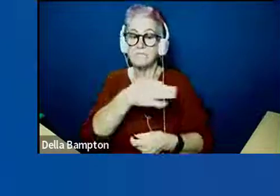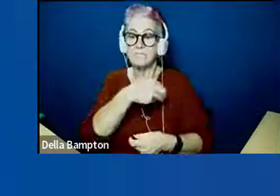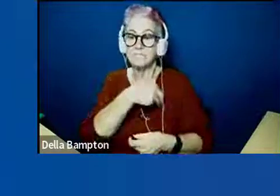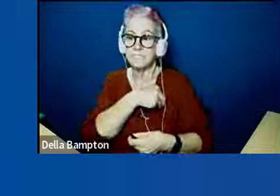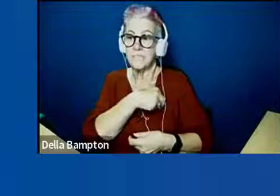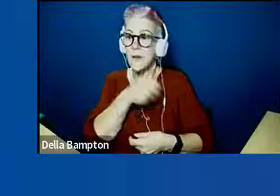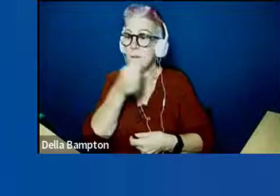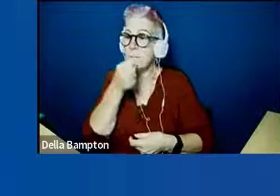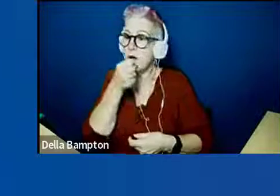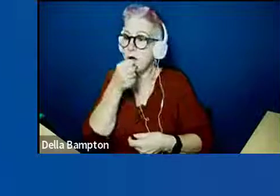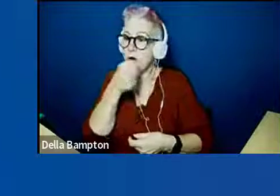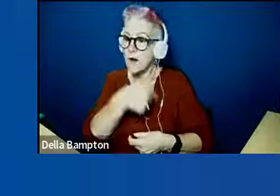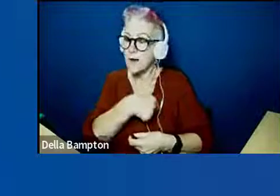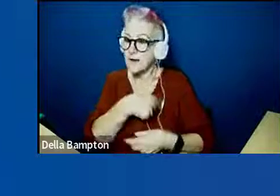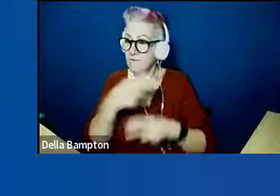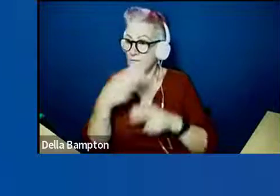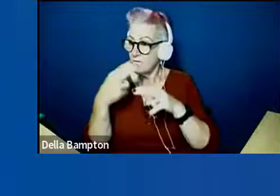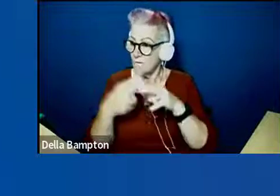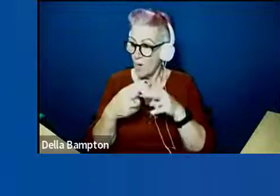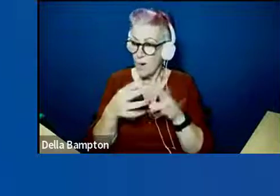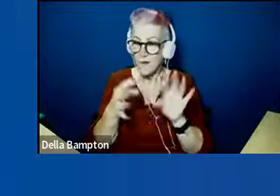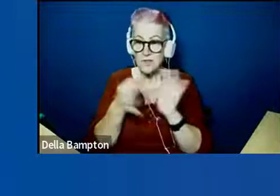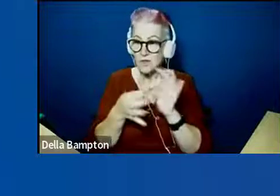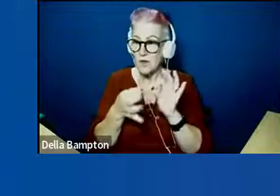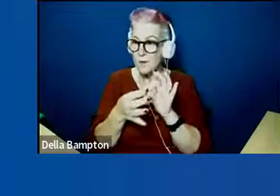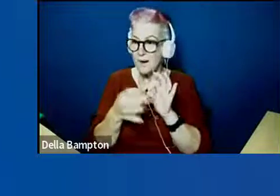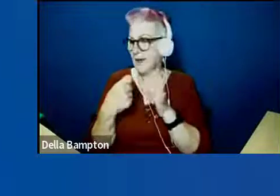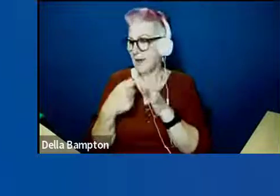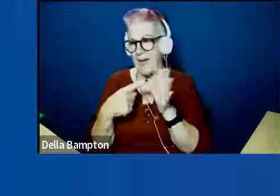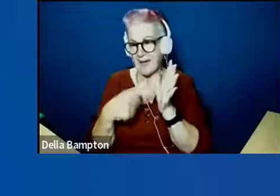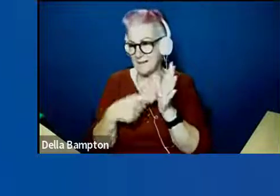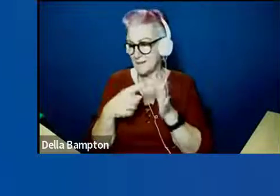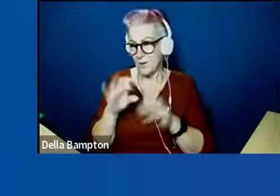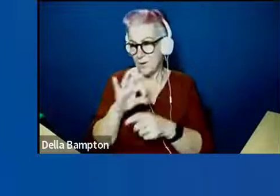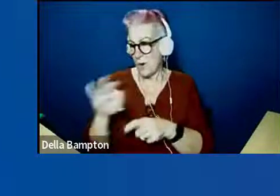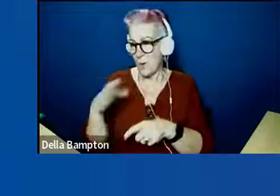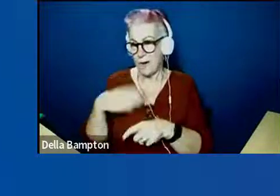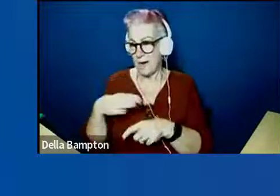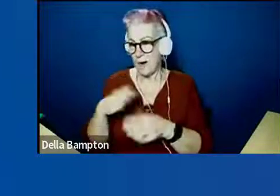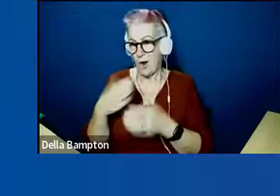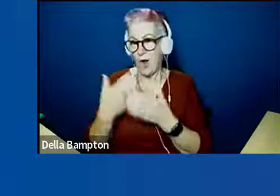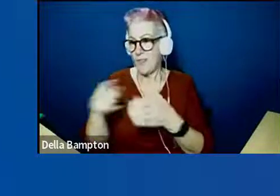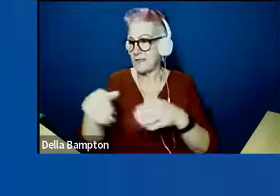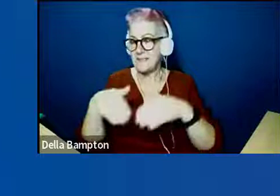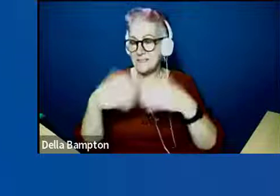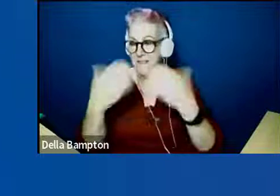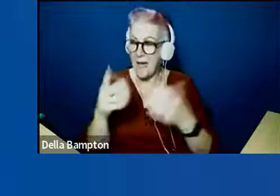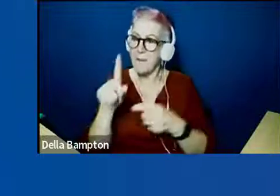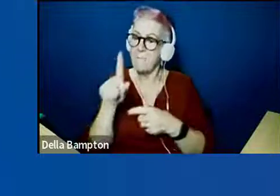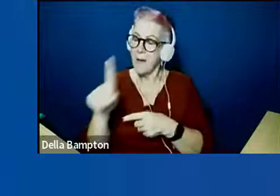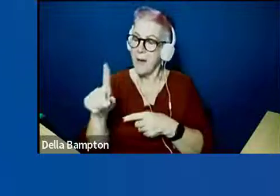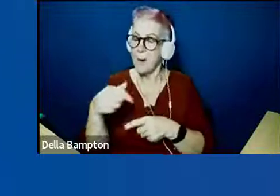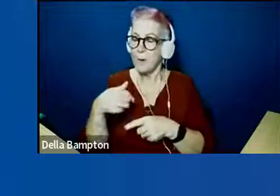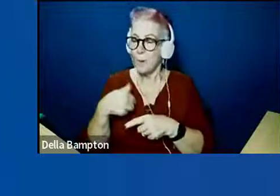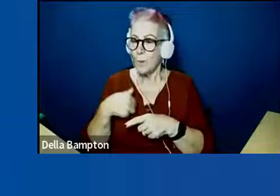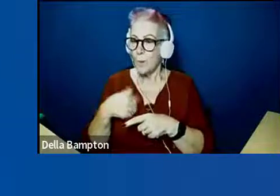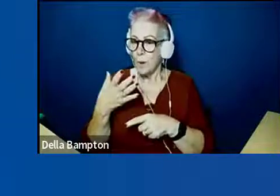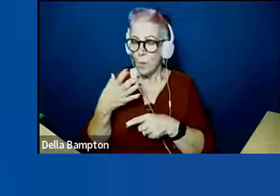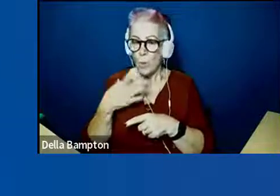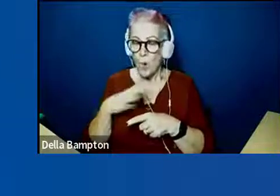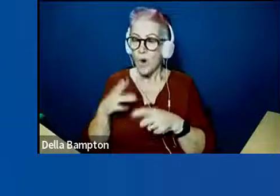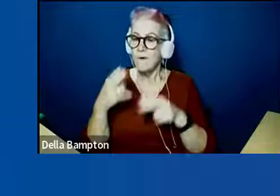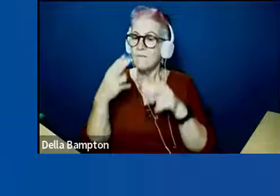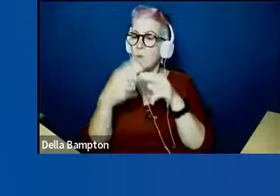our interpreter. Obviously, Kate didn't need one on the day, but what we wanted to do is with our